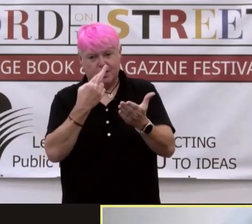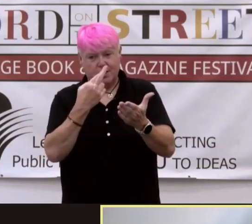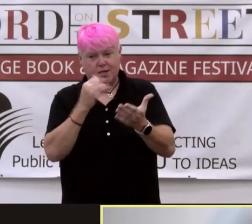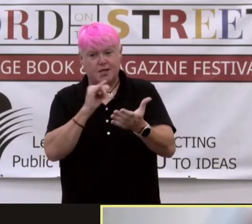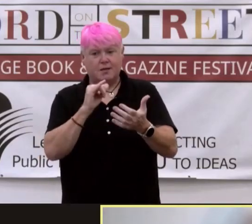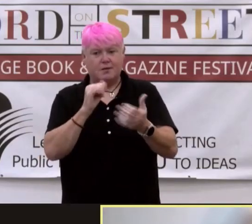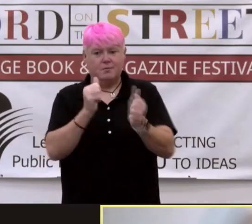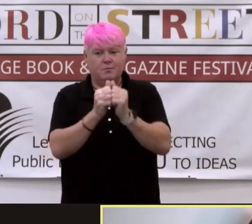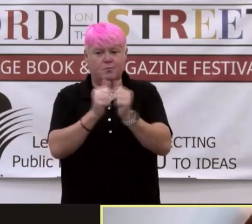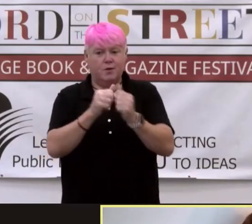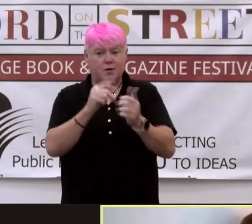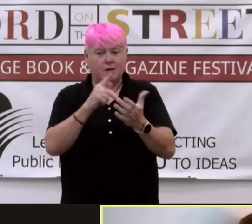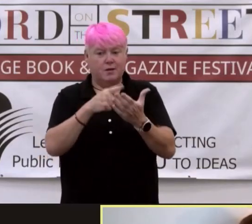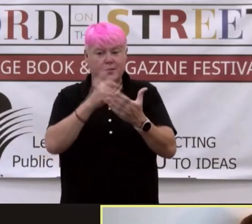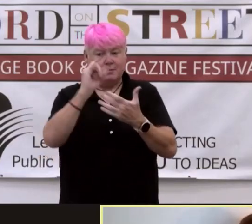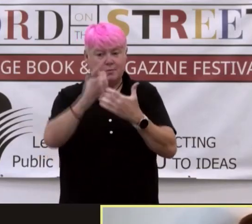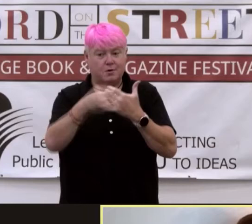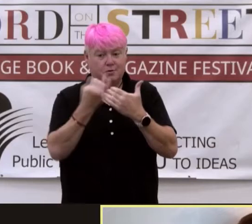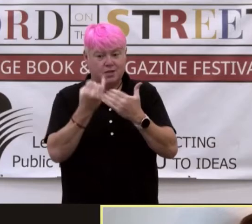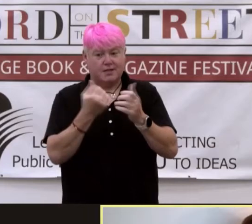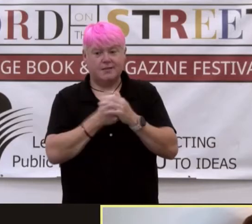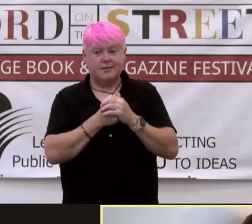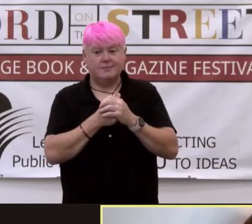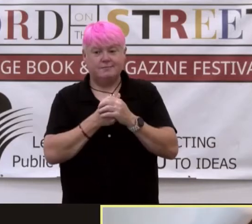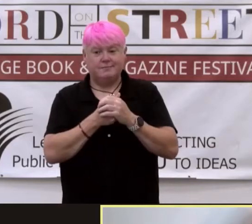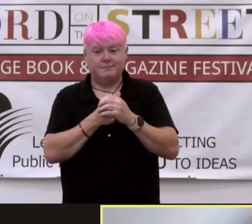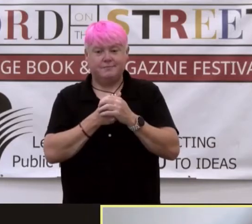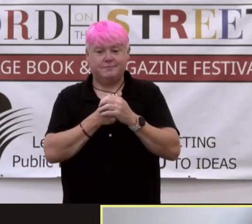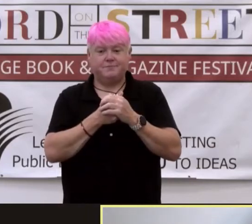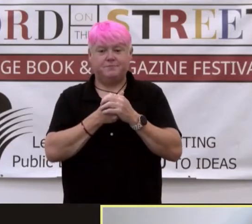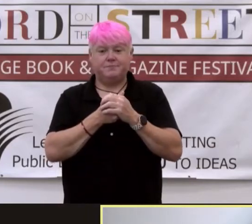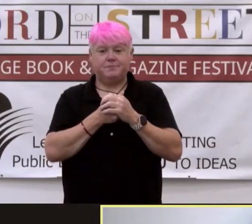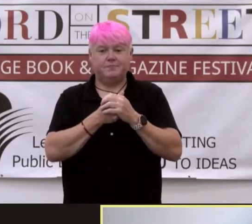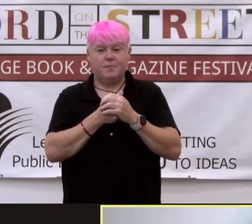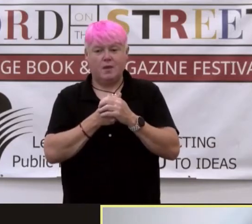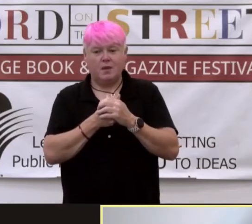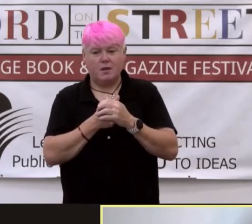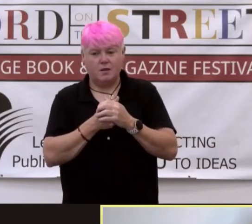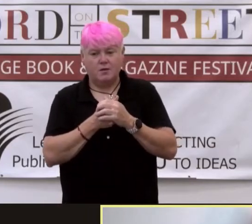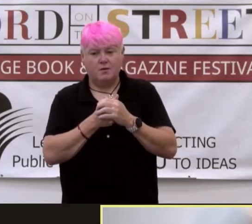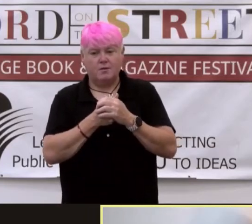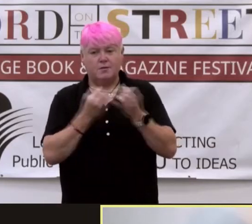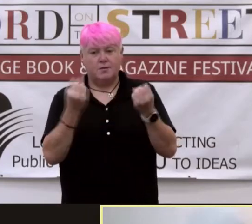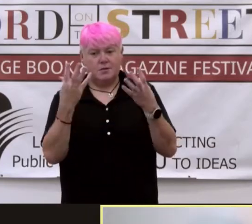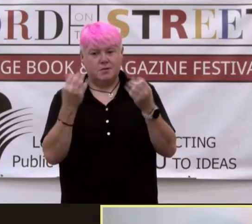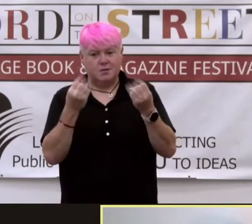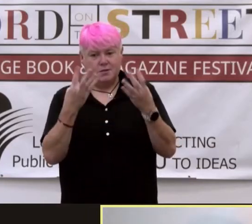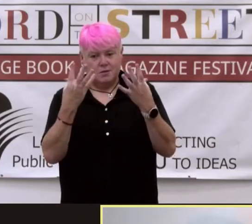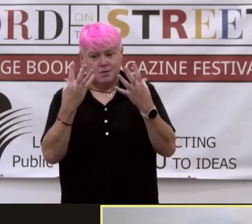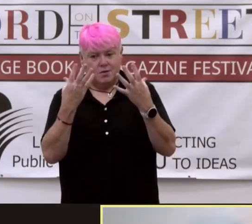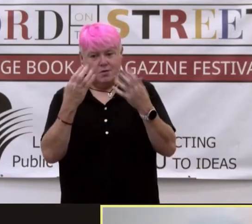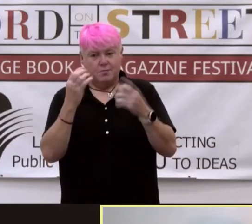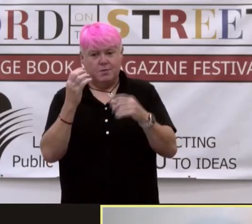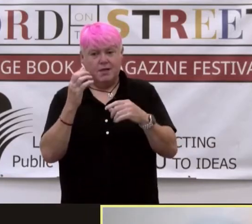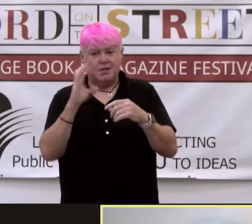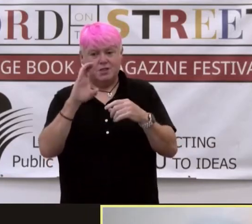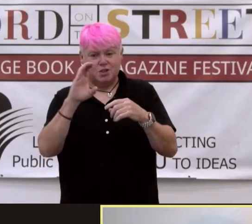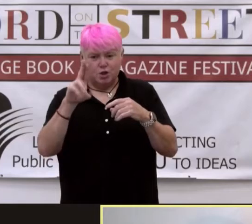which I have right here, I'm gonna show everyone that cool cover. Nice. So much cult research.